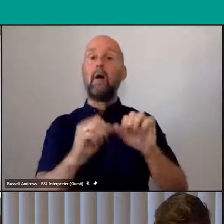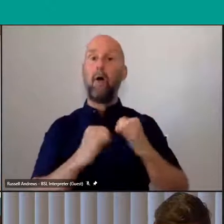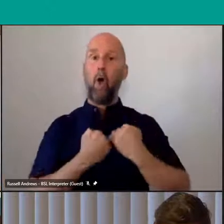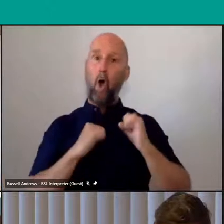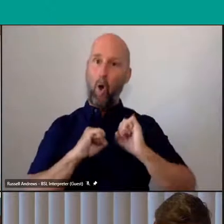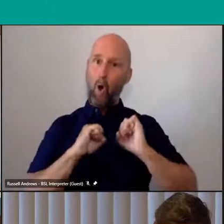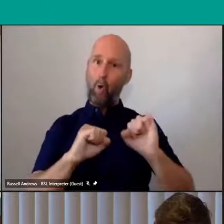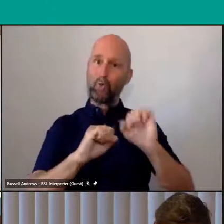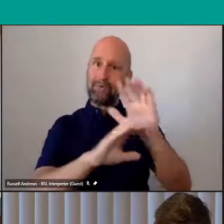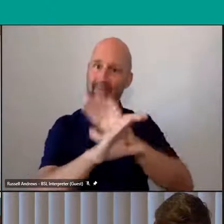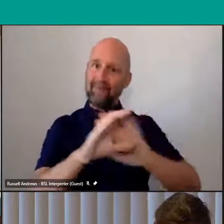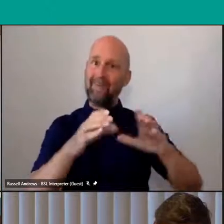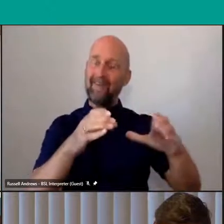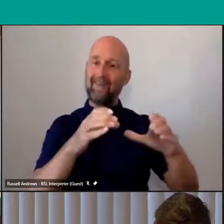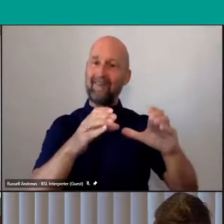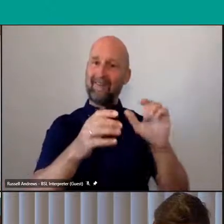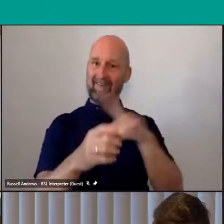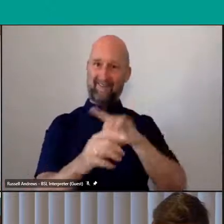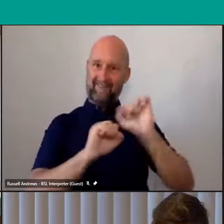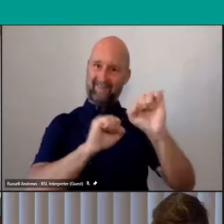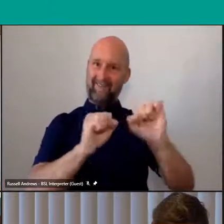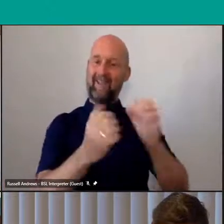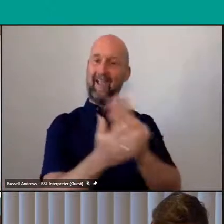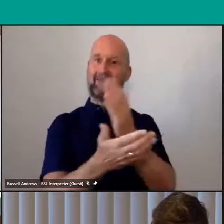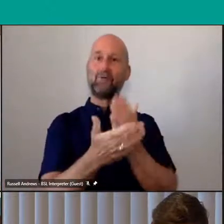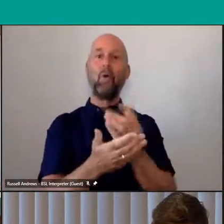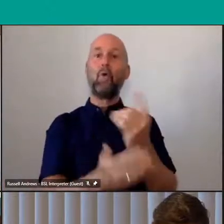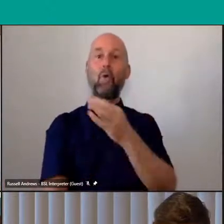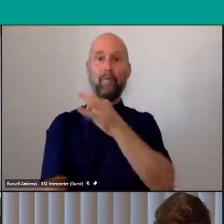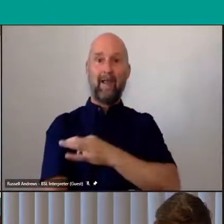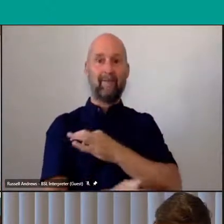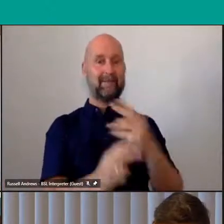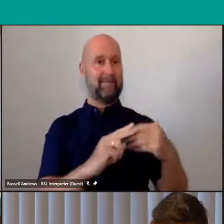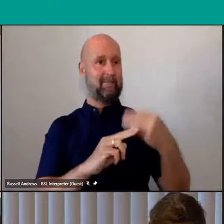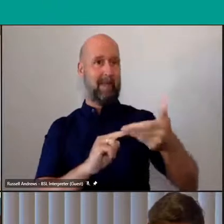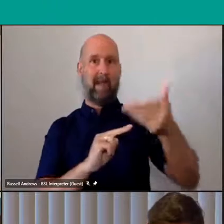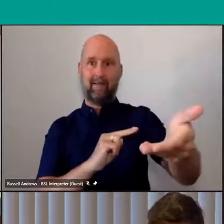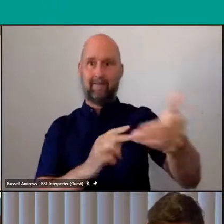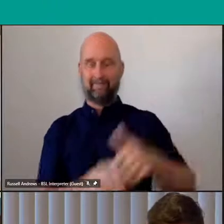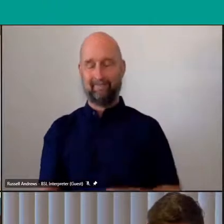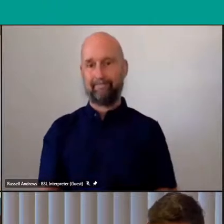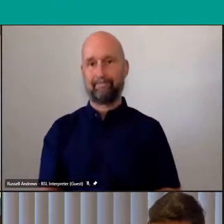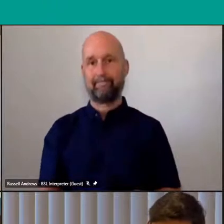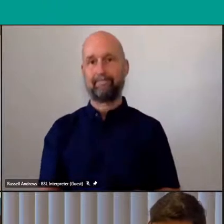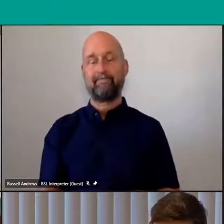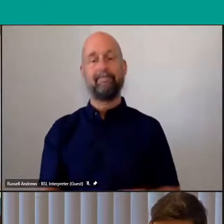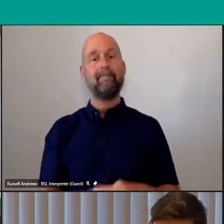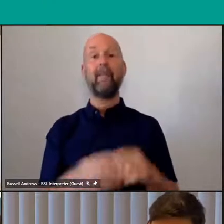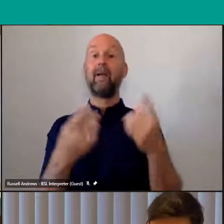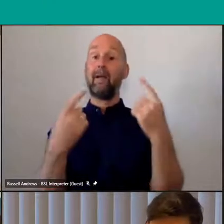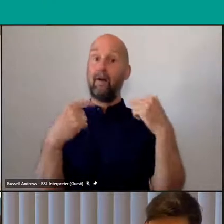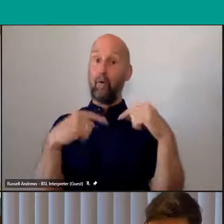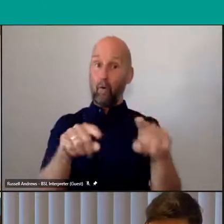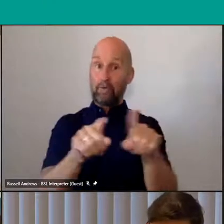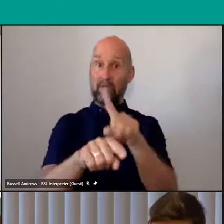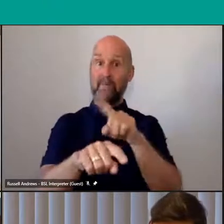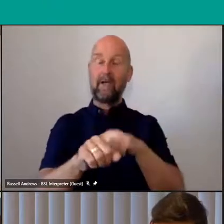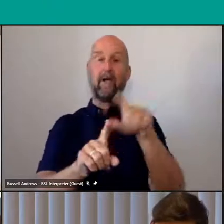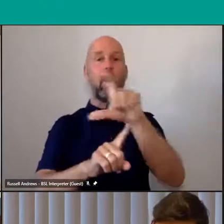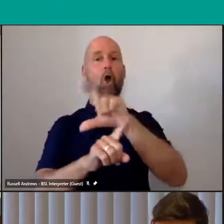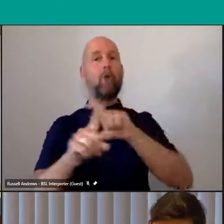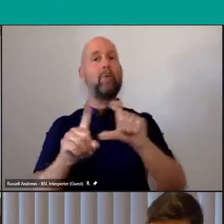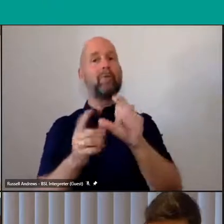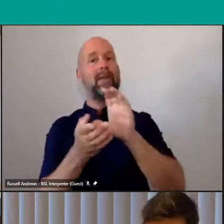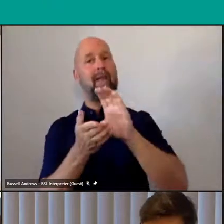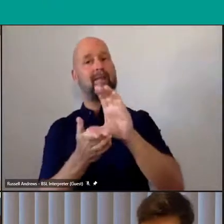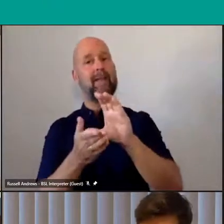everyone across the city region and ensure that the benefits pass on to them. Alongside thinking about a community investment platform